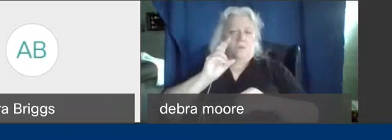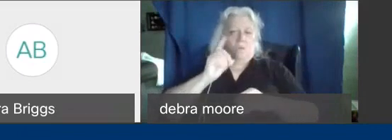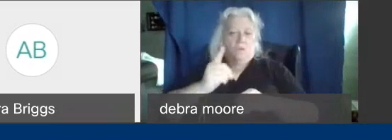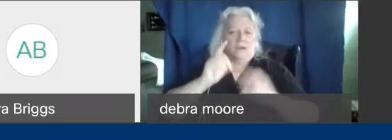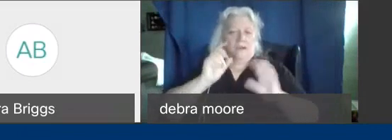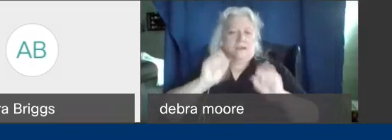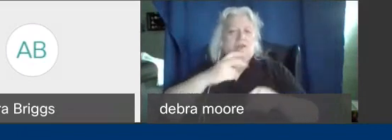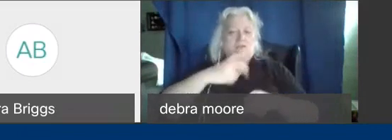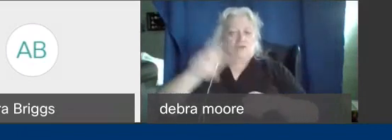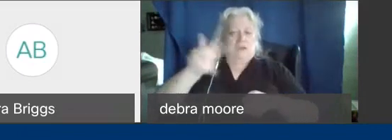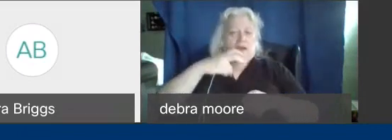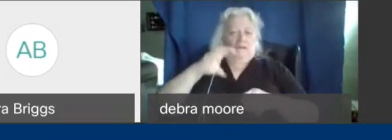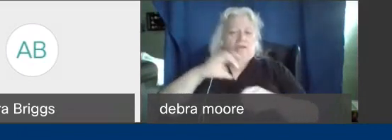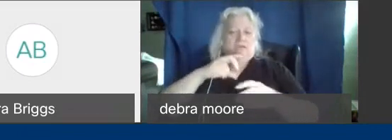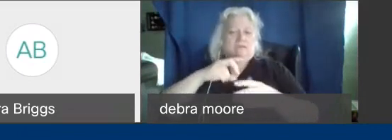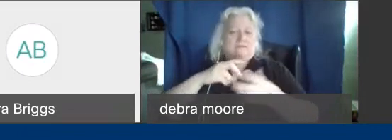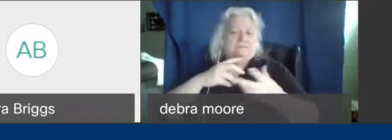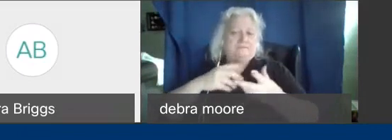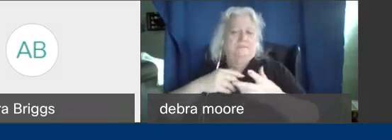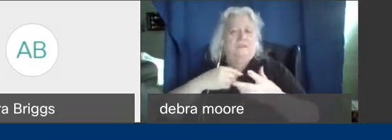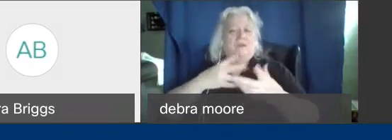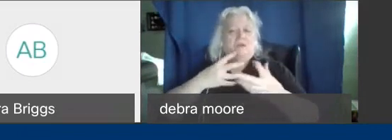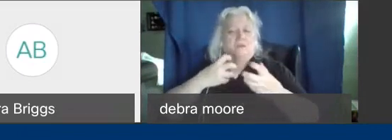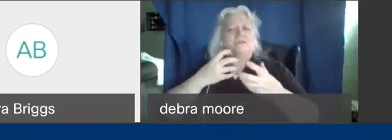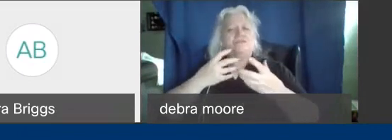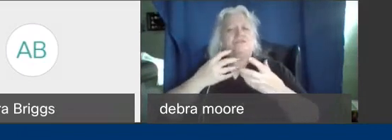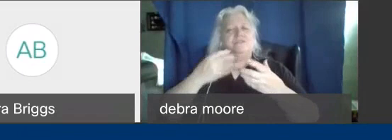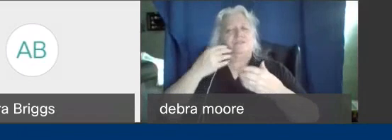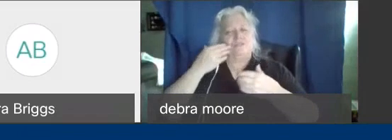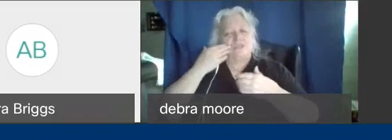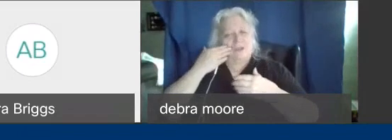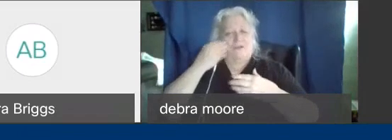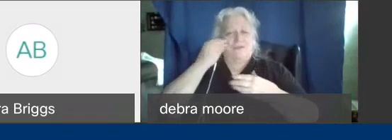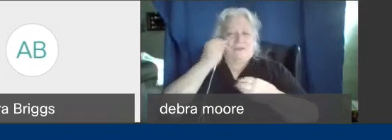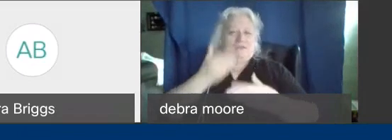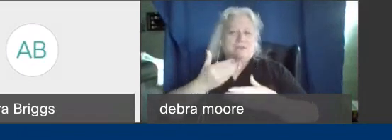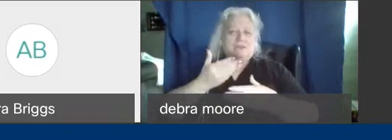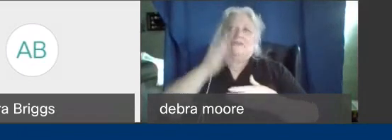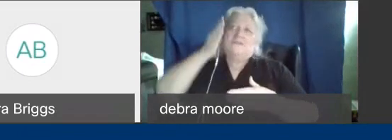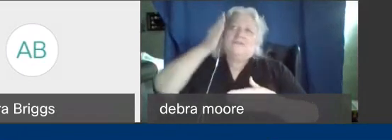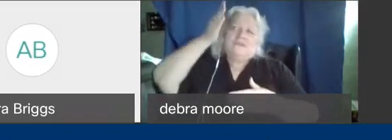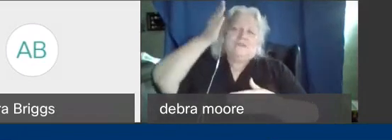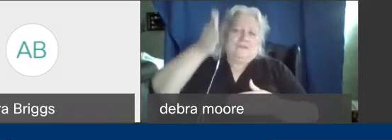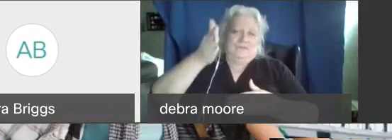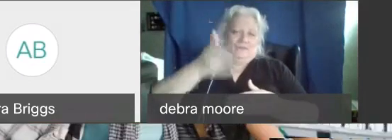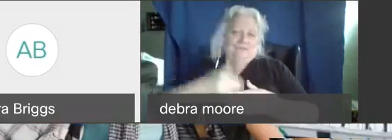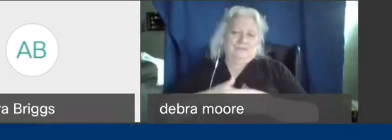we will want you guys to have this information if you are traveling in the future for any events.